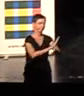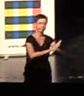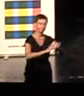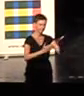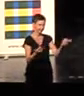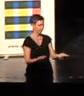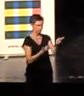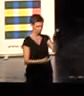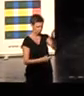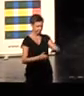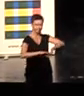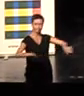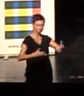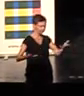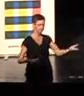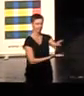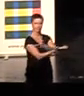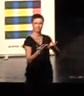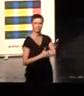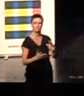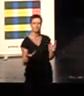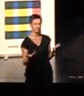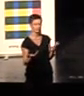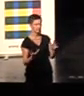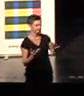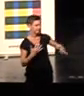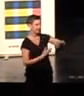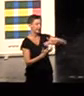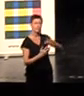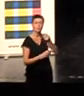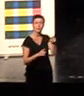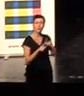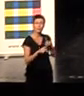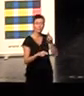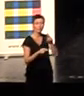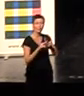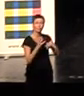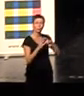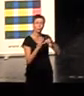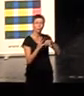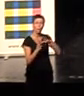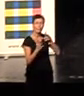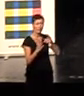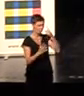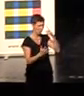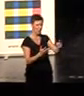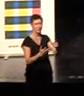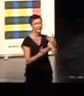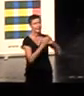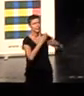first de second in de third world sam blijkt fukuyama fout it was the end of